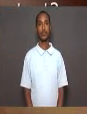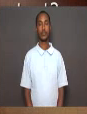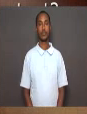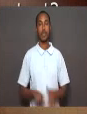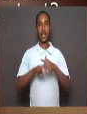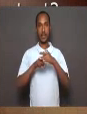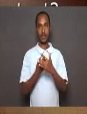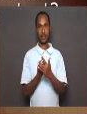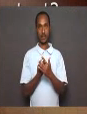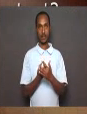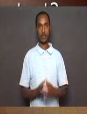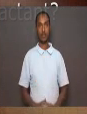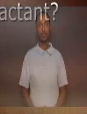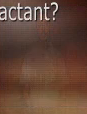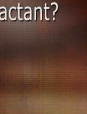Begin.